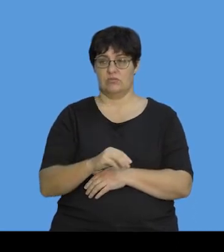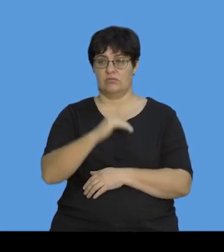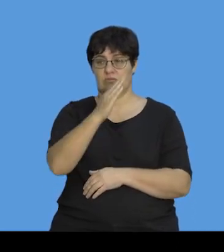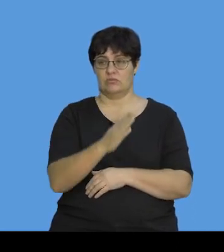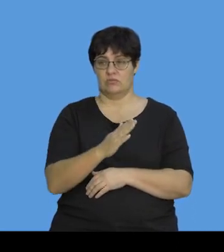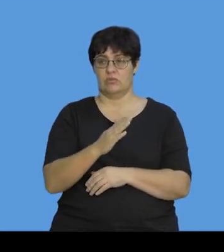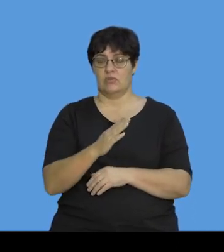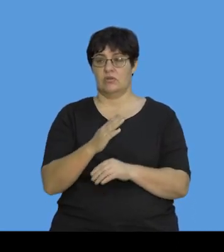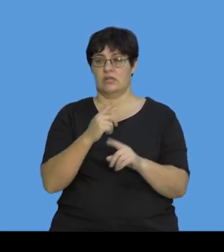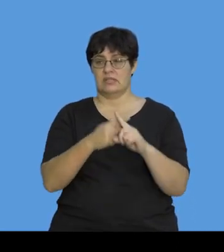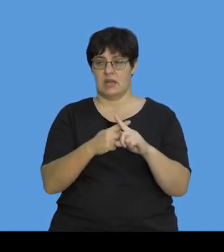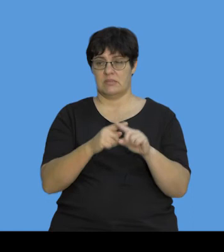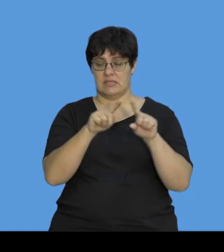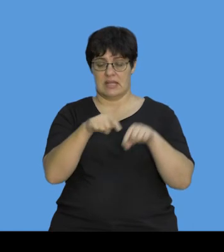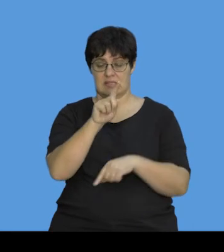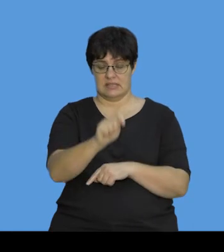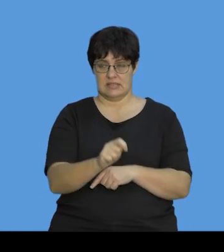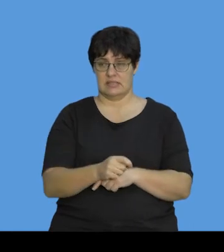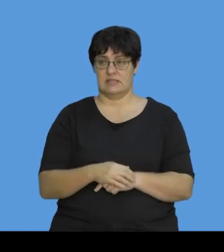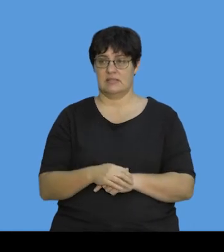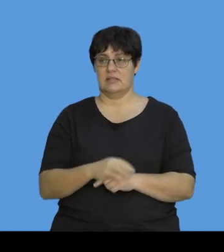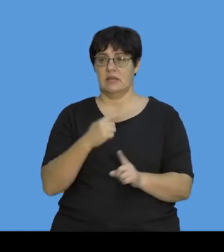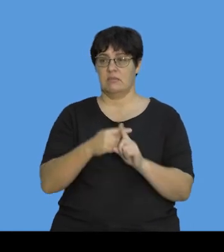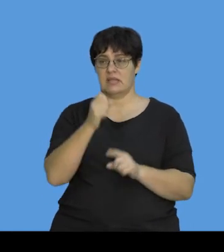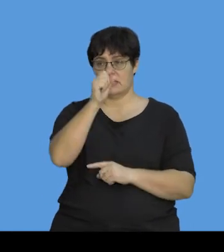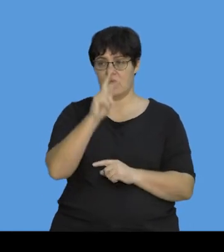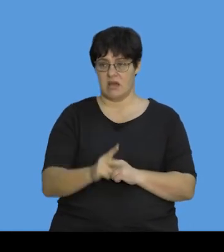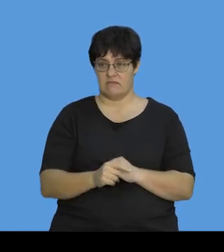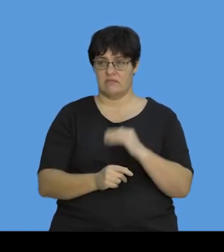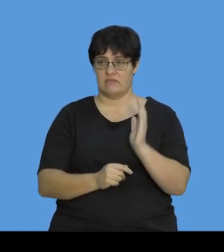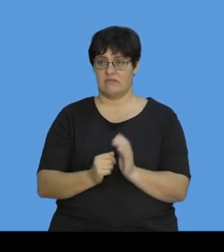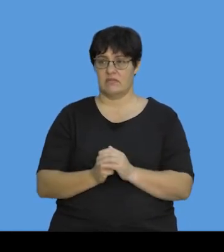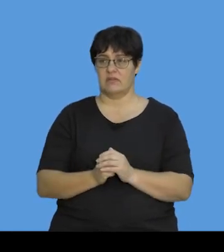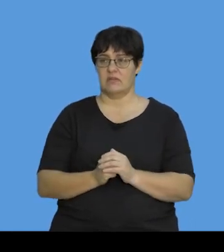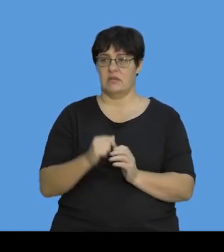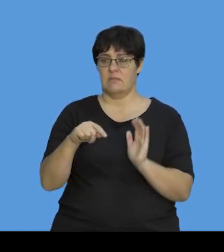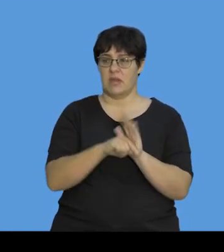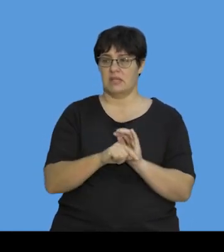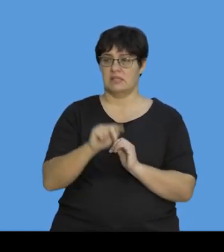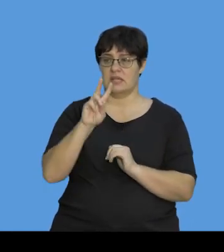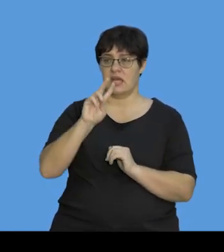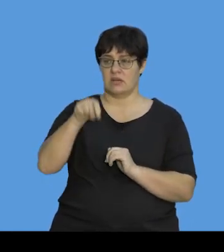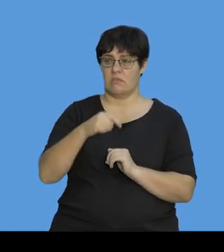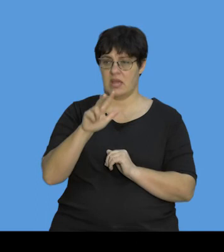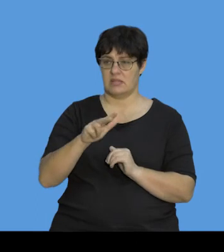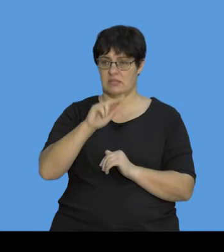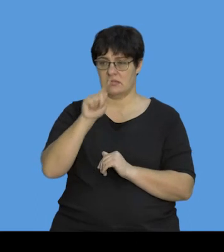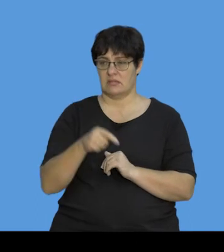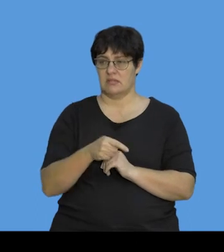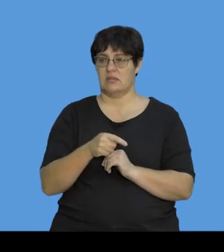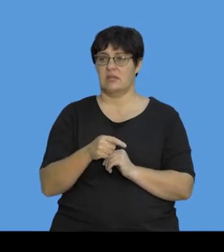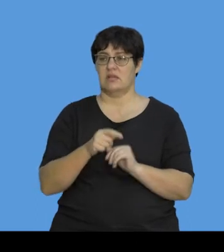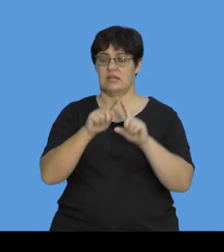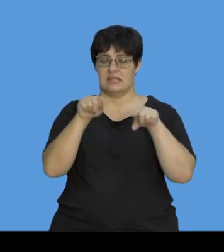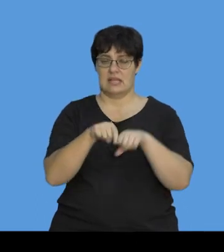times delta T plus a half times minus 9,8 times delta T